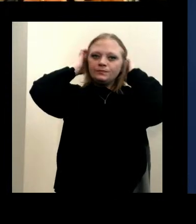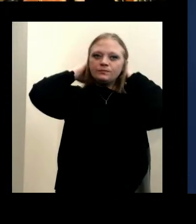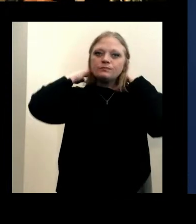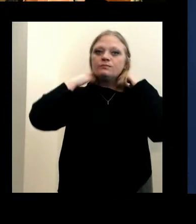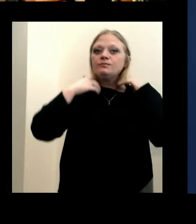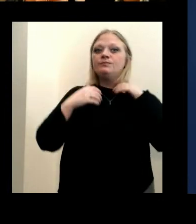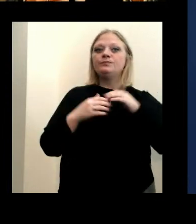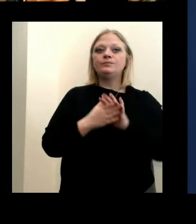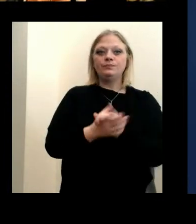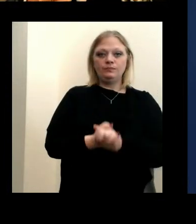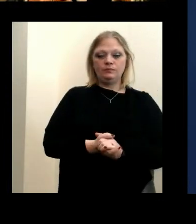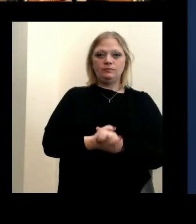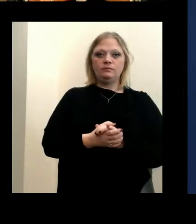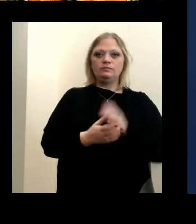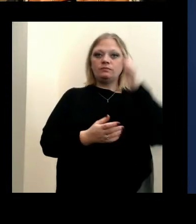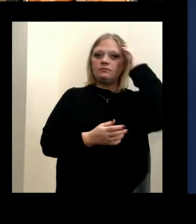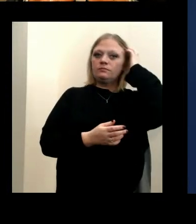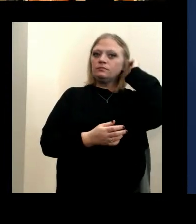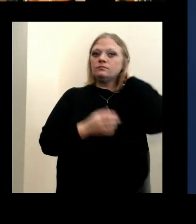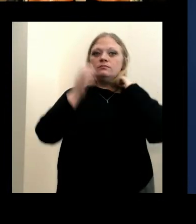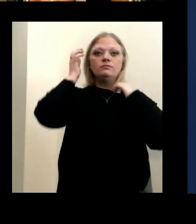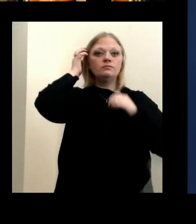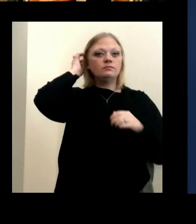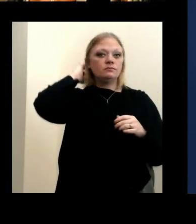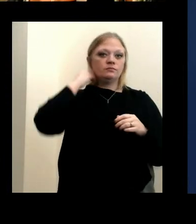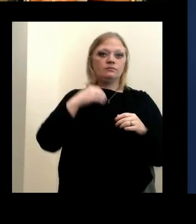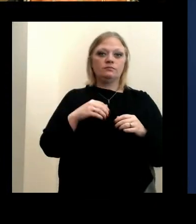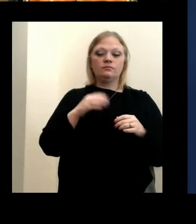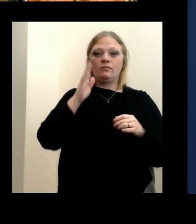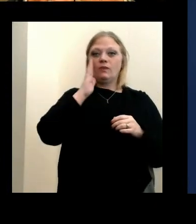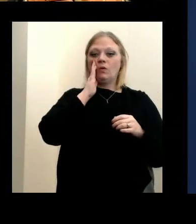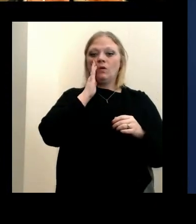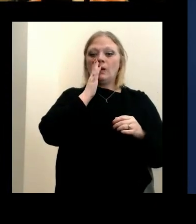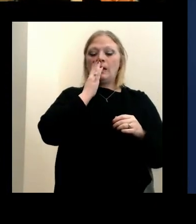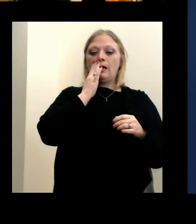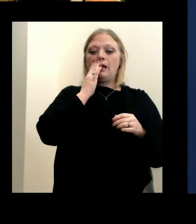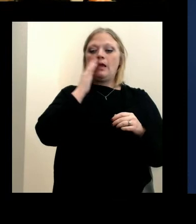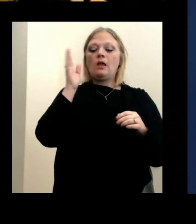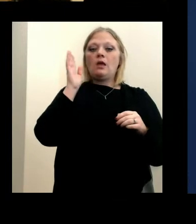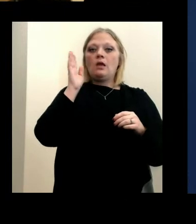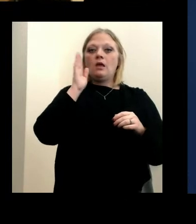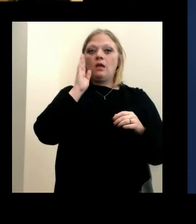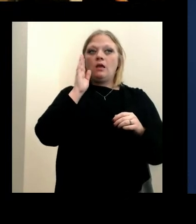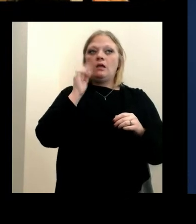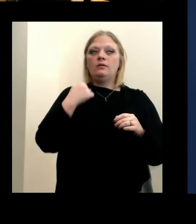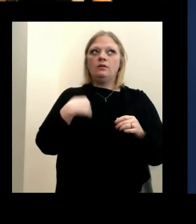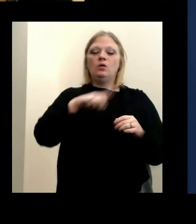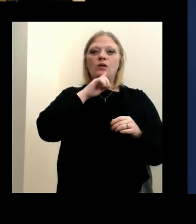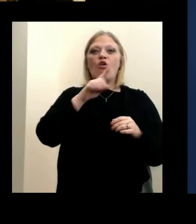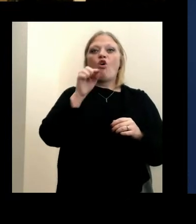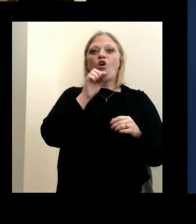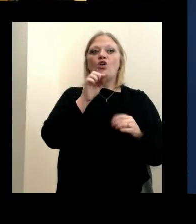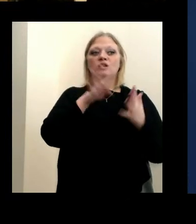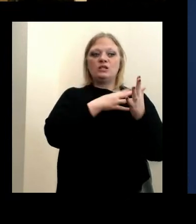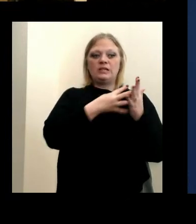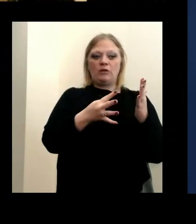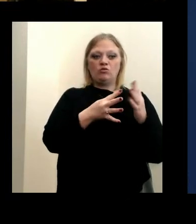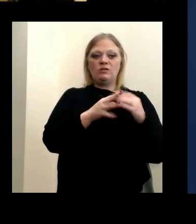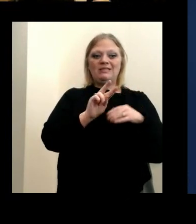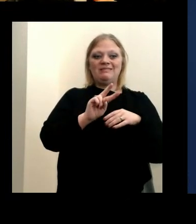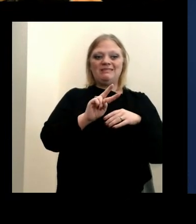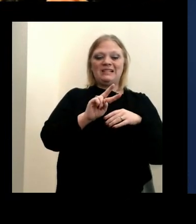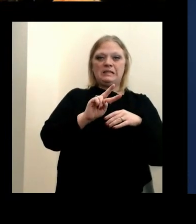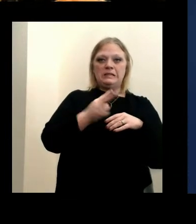are again rescheduling we are scheduling second doses for all those that we have first doses scheduled